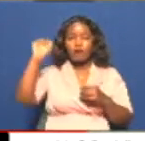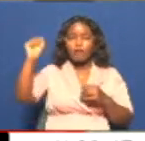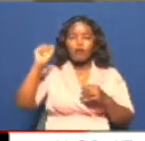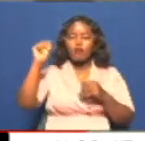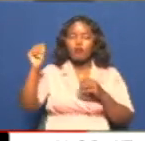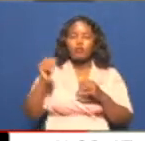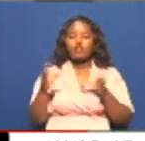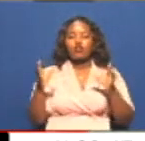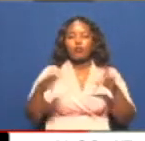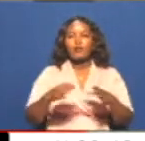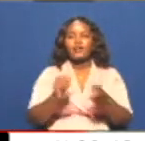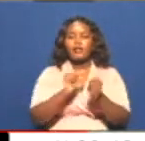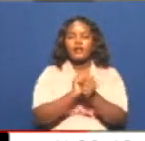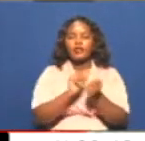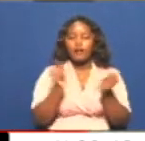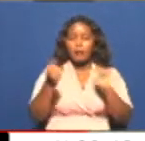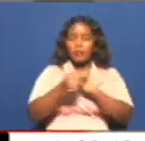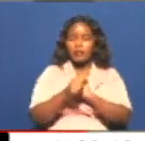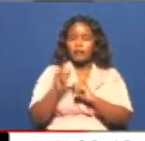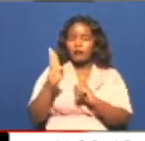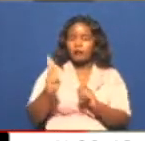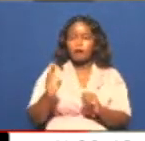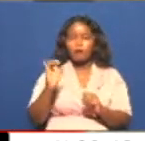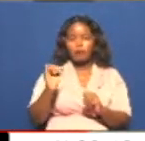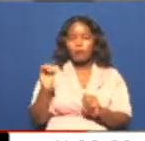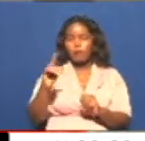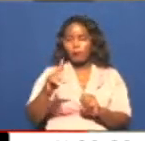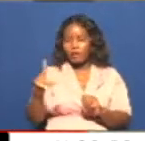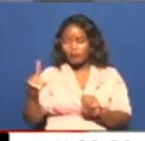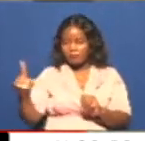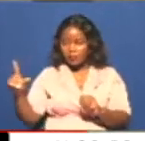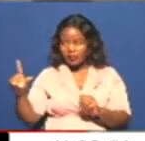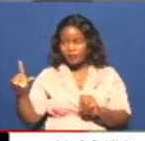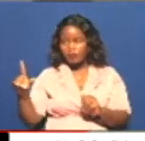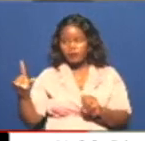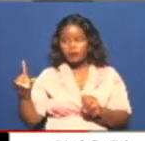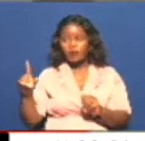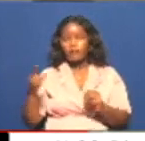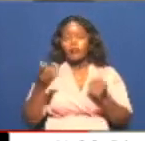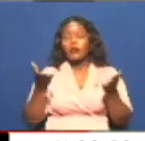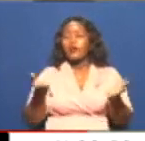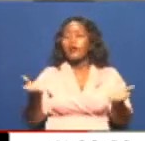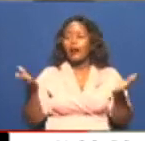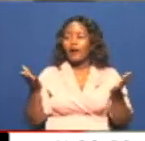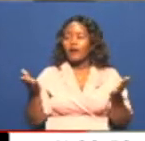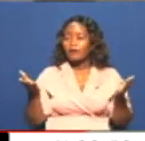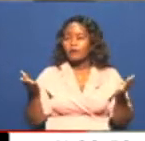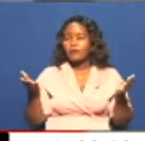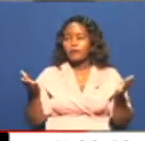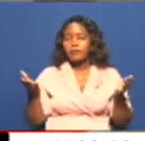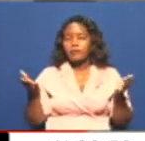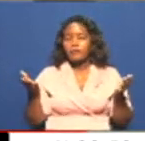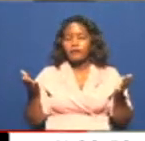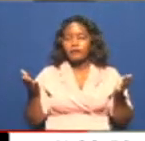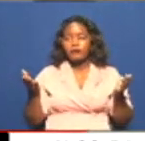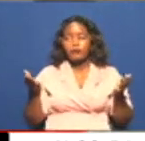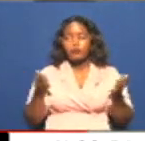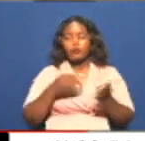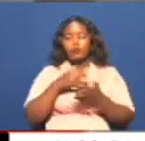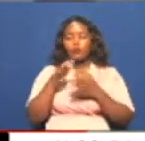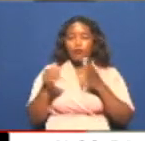concerned, I have been interrogating this point, that at no point have the antagonists